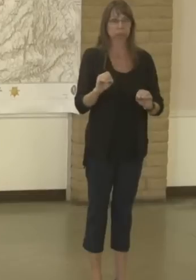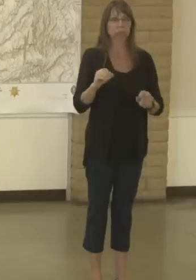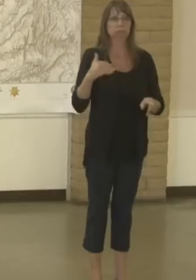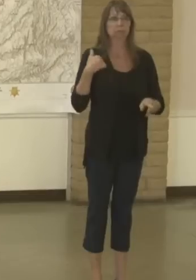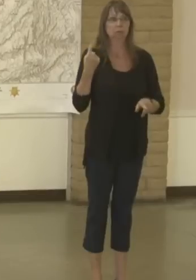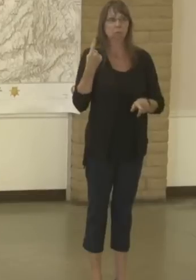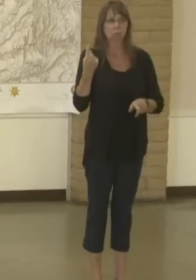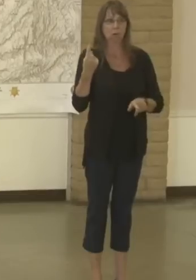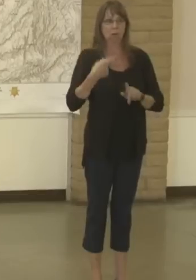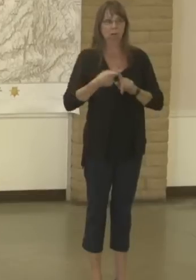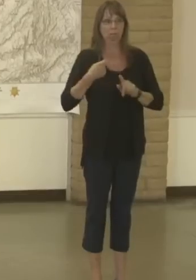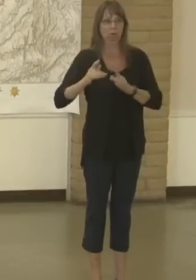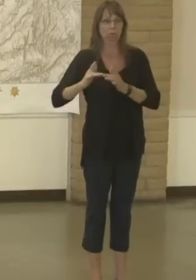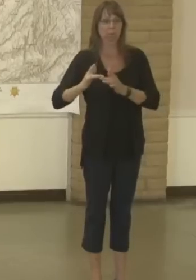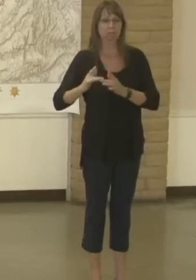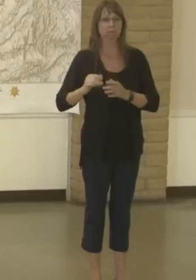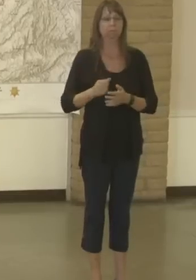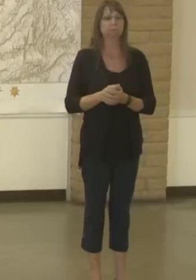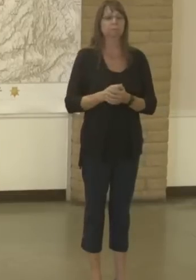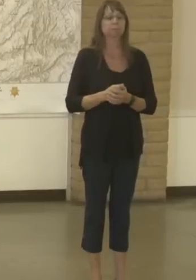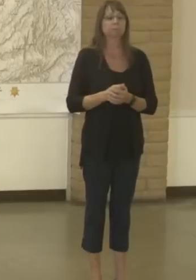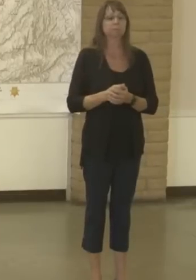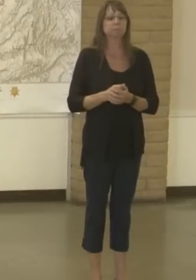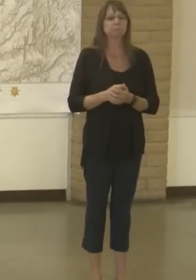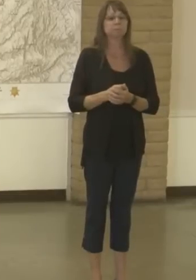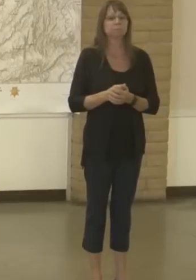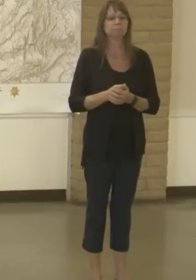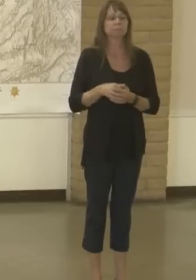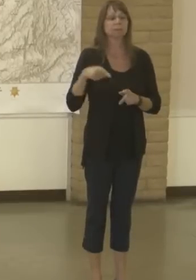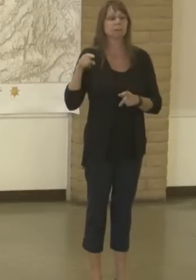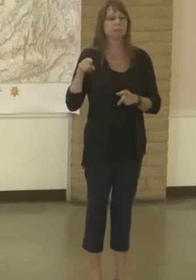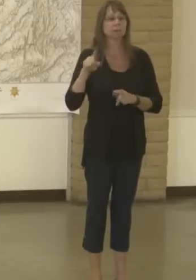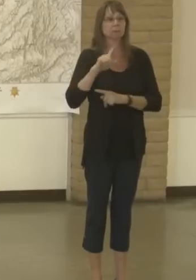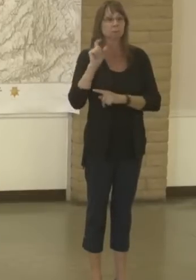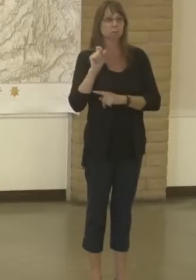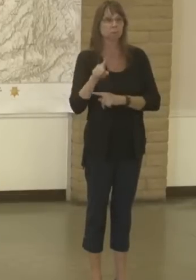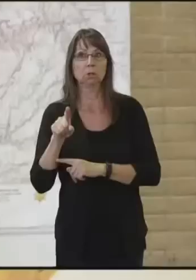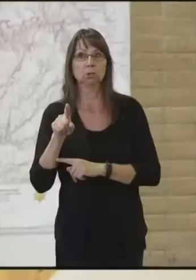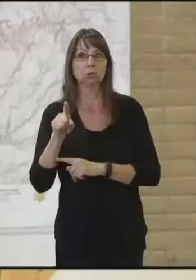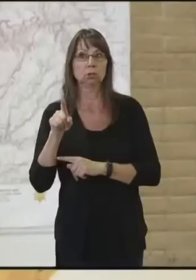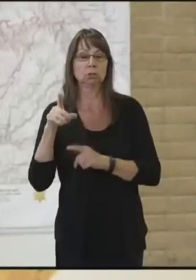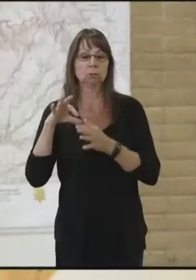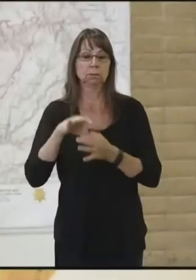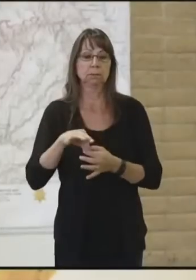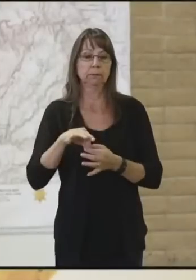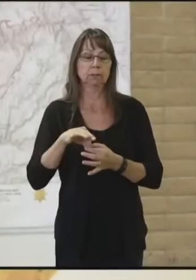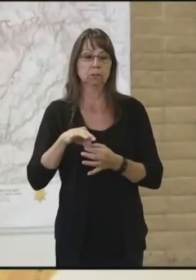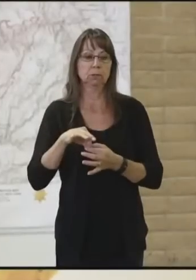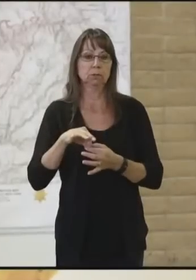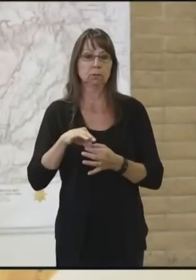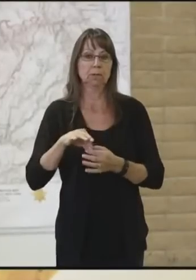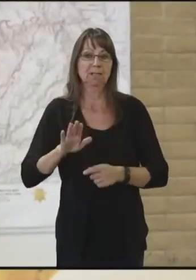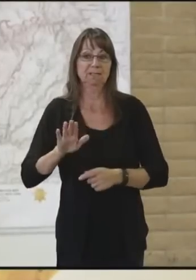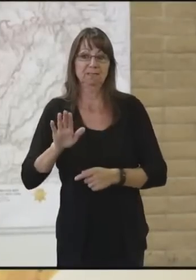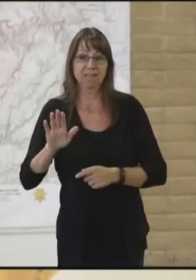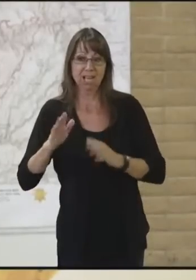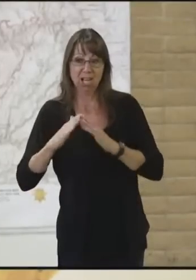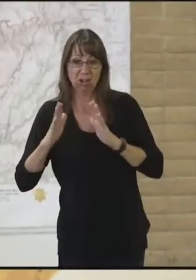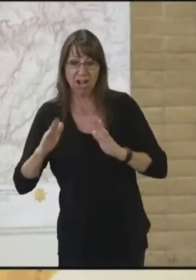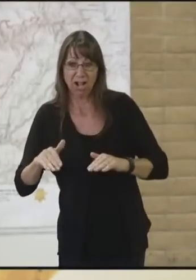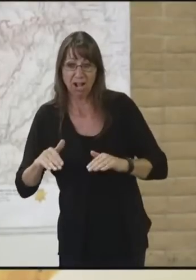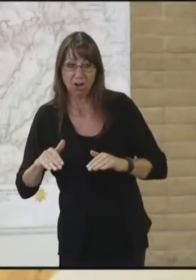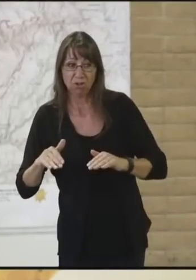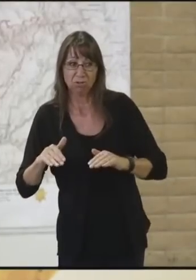one question that I'm holding on to. There was a couple questions like this. It's specific to, somebody asked their house is completely burned down that they